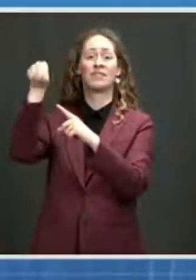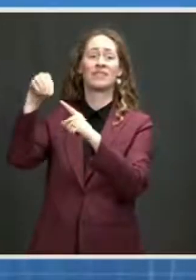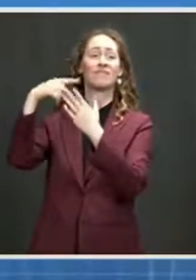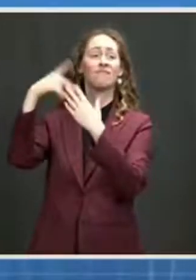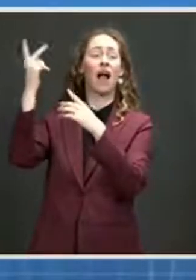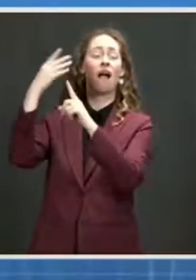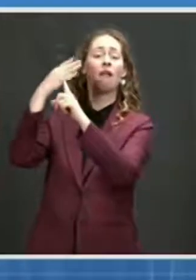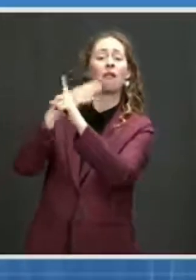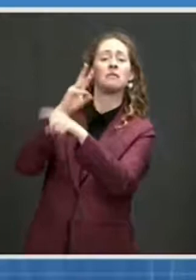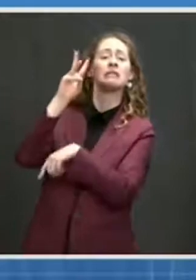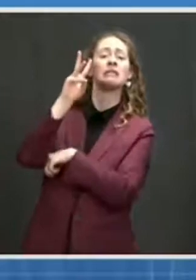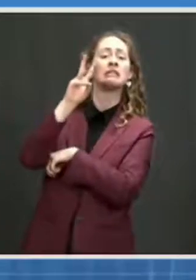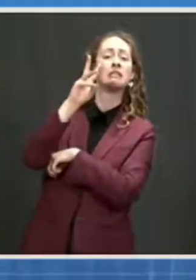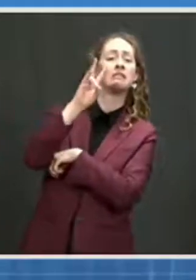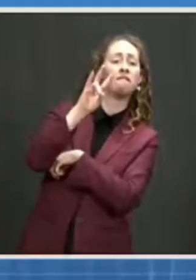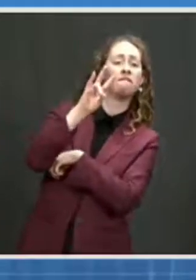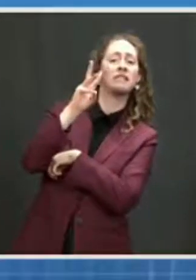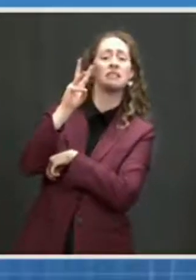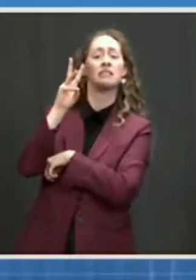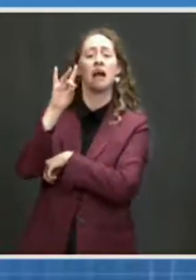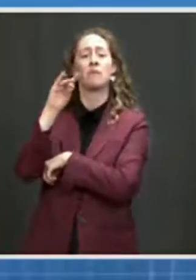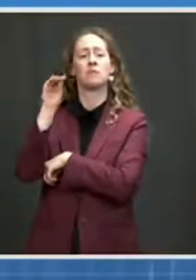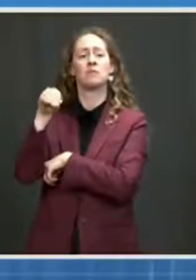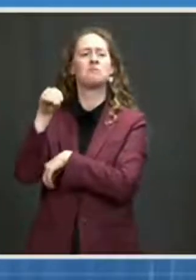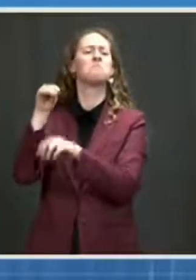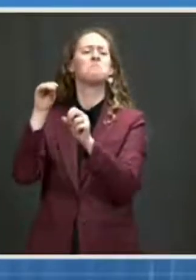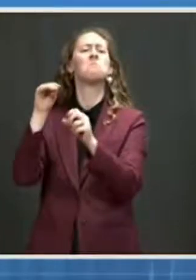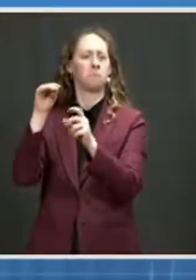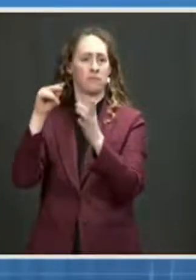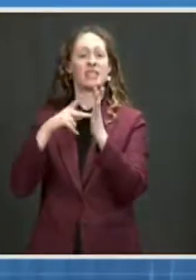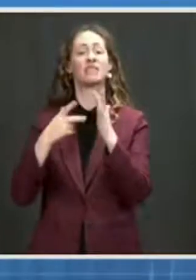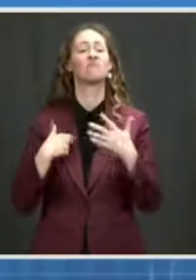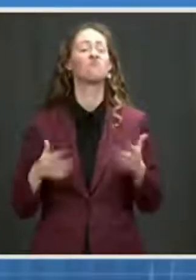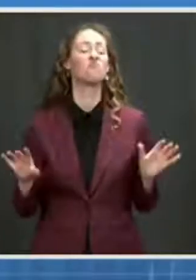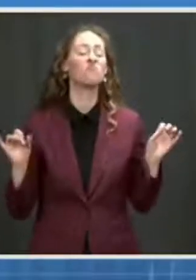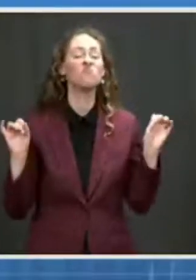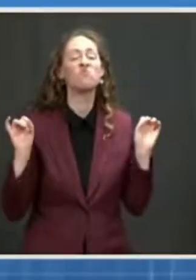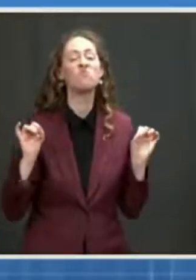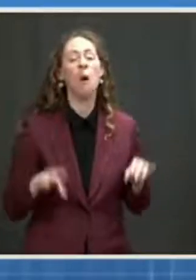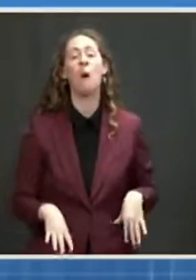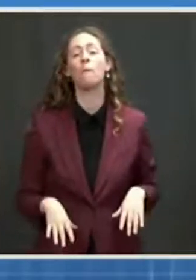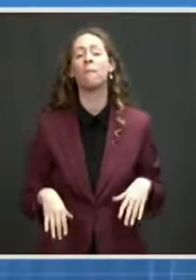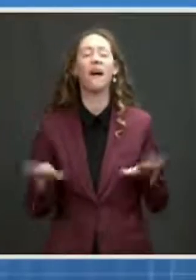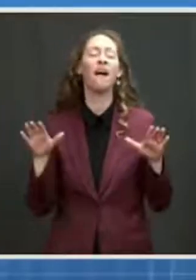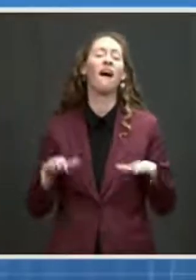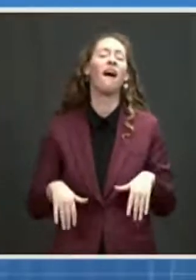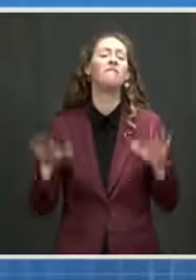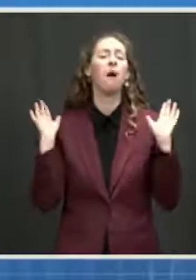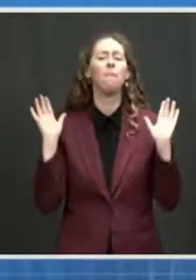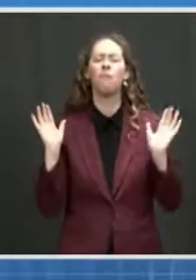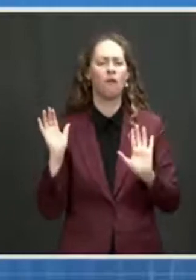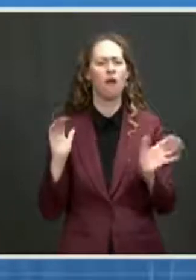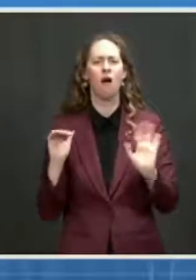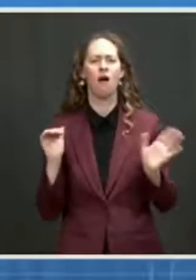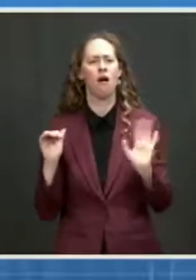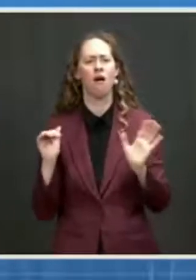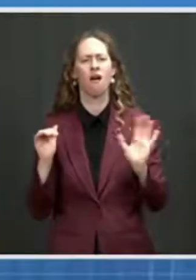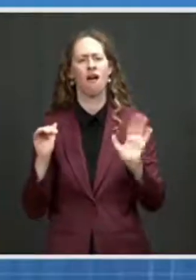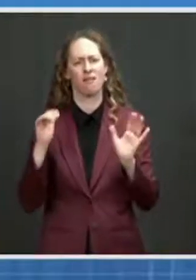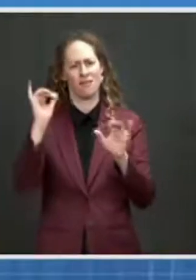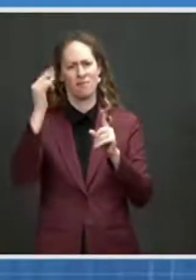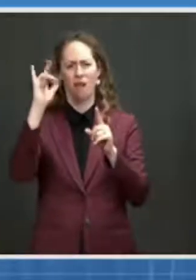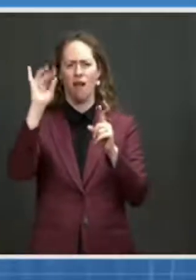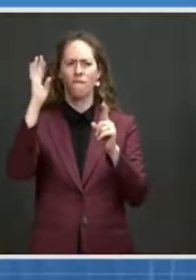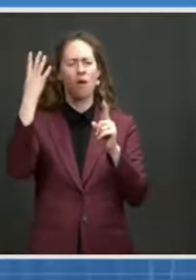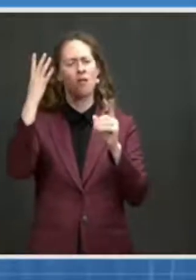get people vaccinated. We have always held that July 4th is not the end of it. We want to reach 70% of